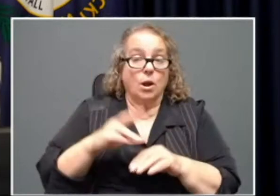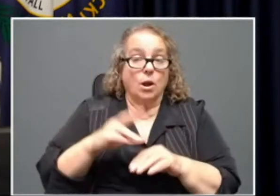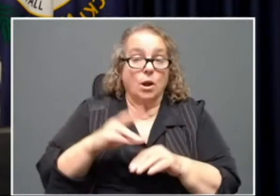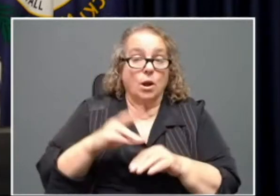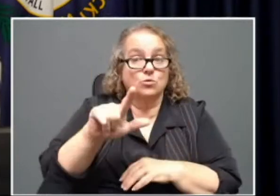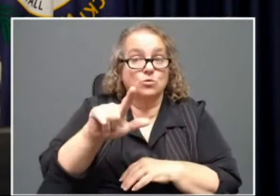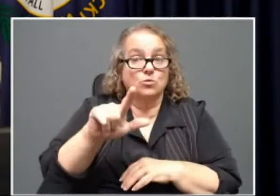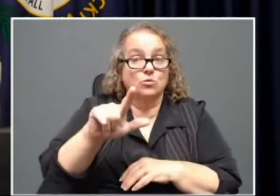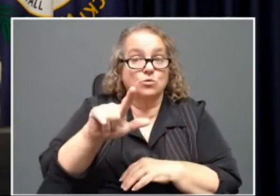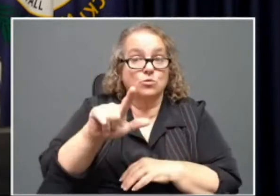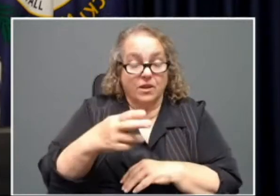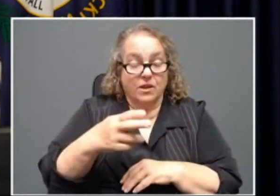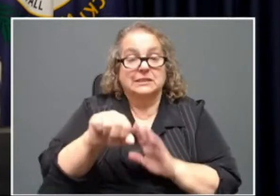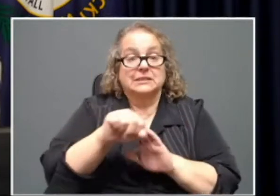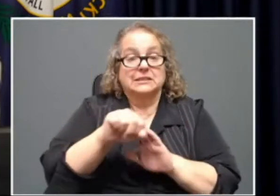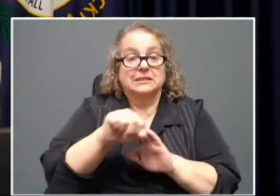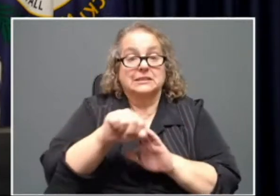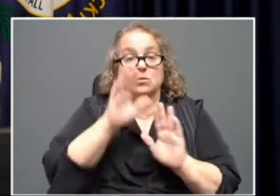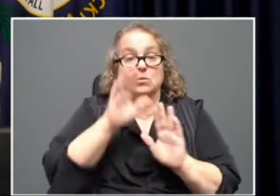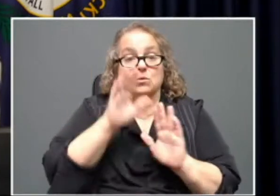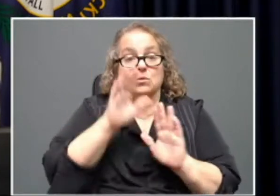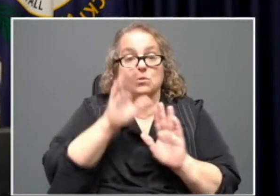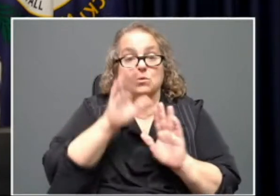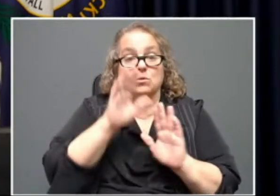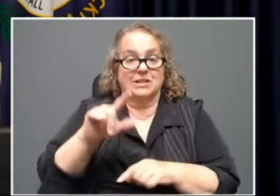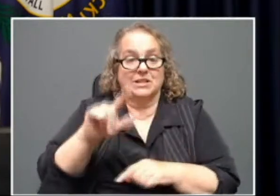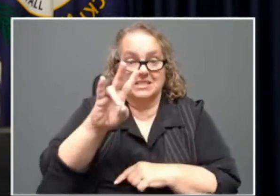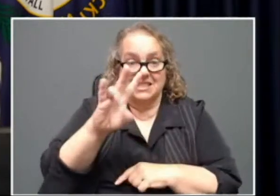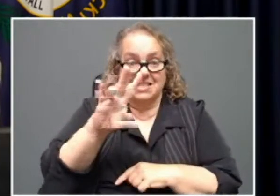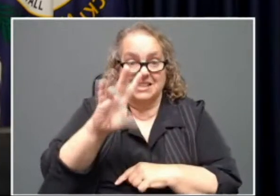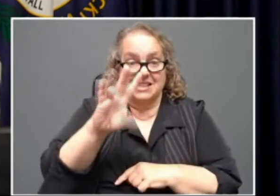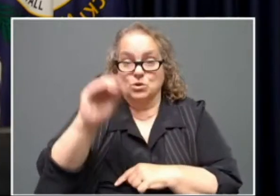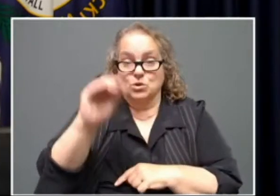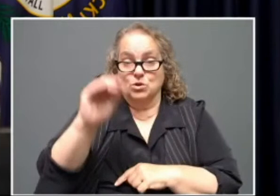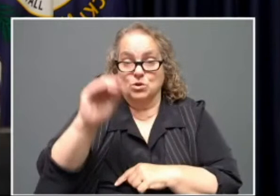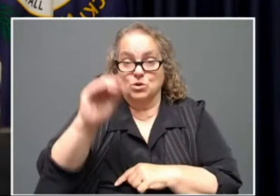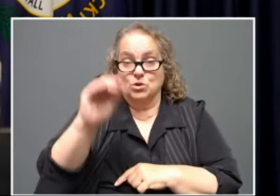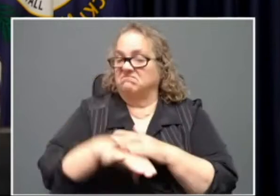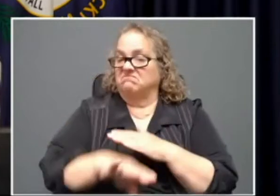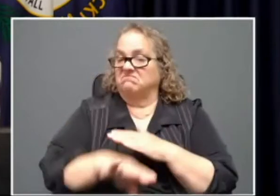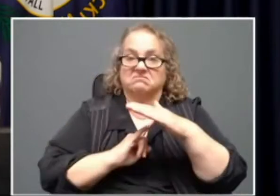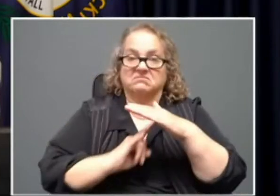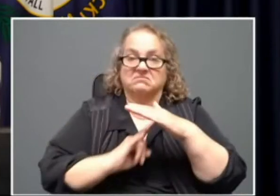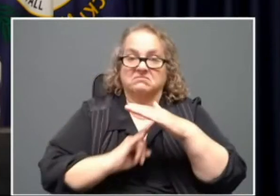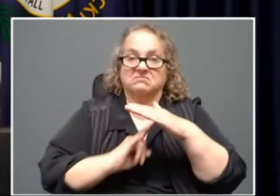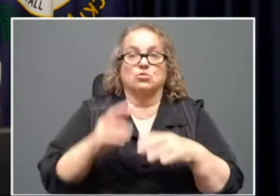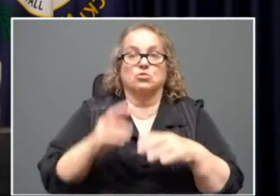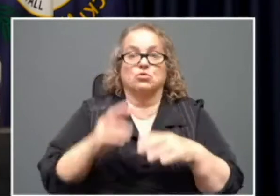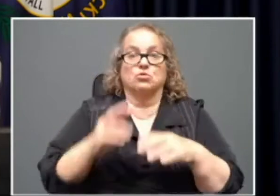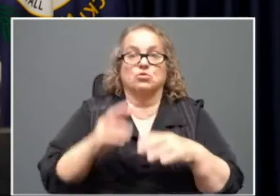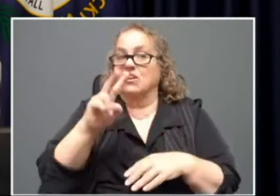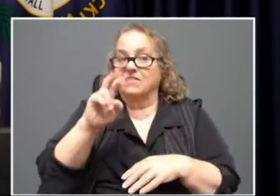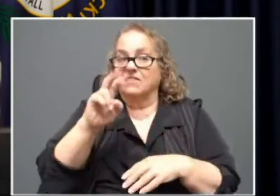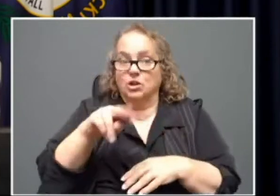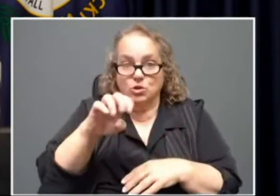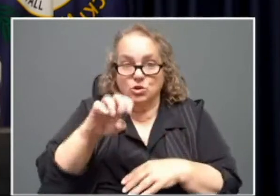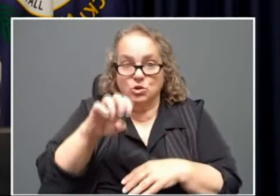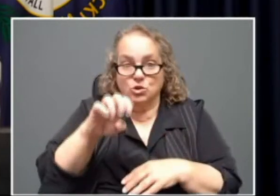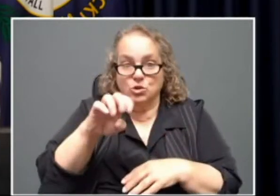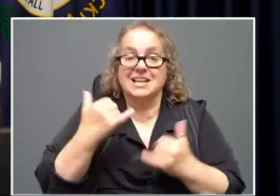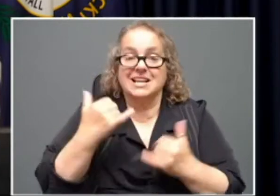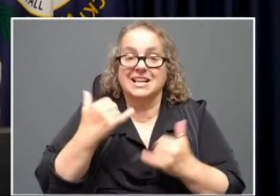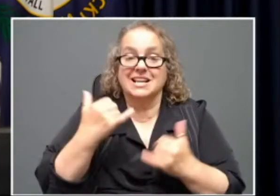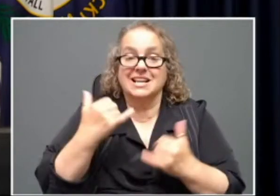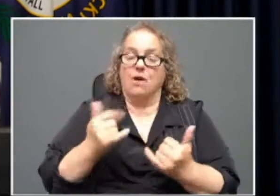moving to 75% capacity for all restaurants, venues, offices, pools, and that's now applied to events both under